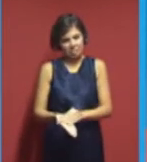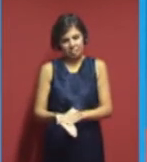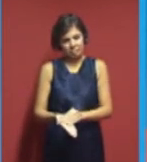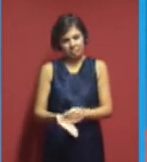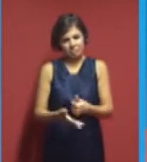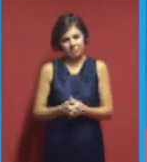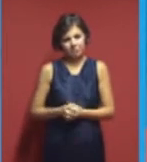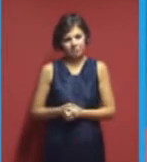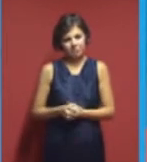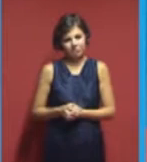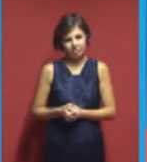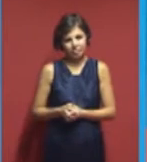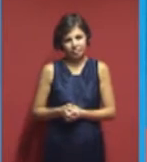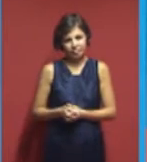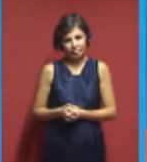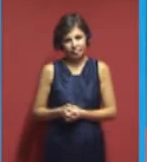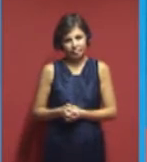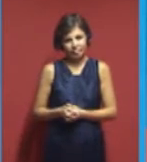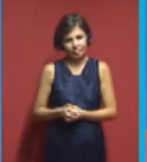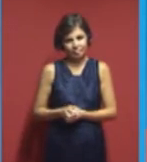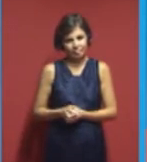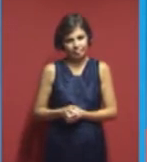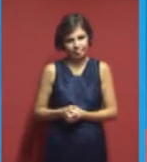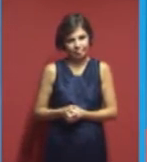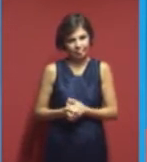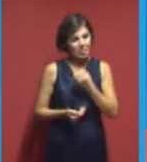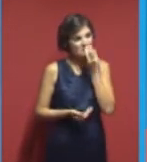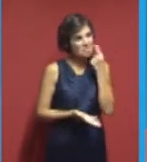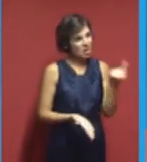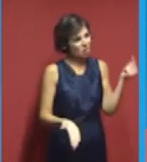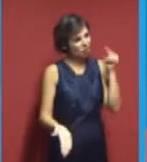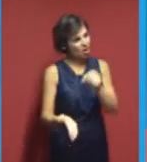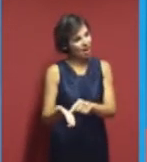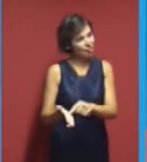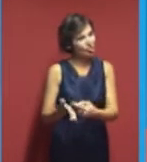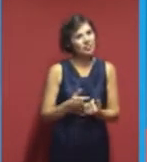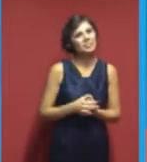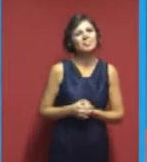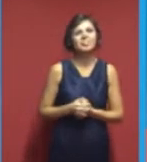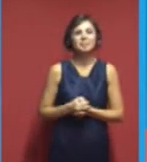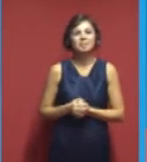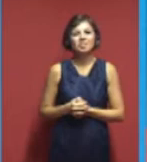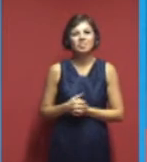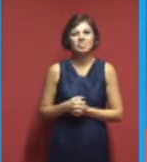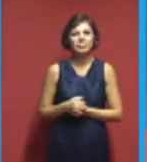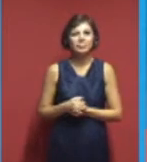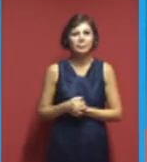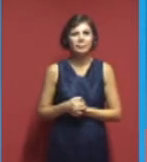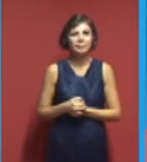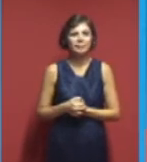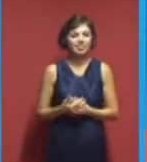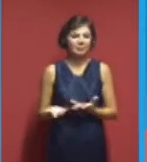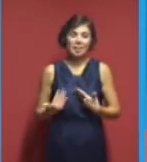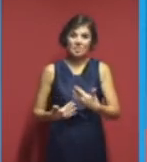Welcome back. Thank you. It was a promise that you have to come back. Okay. Thank you very much, Ricardo